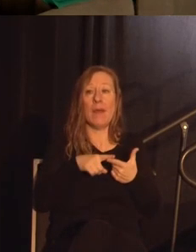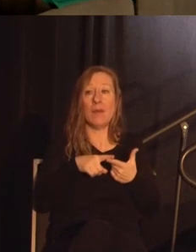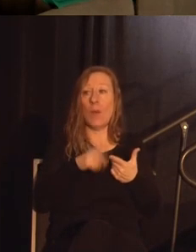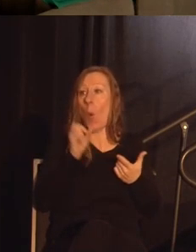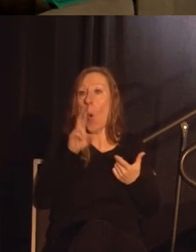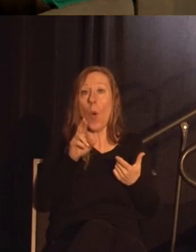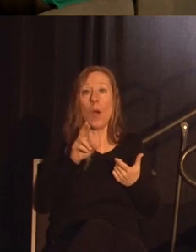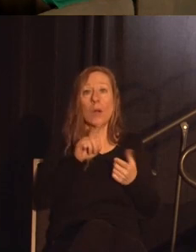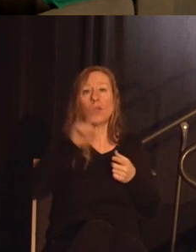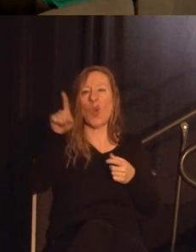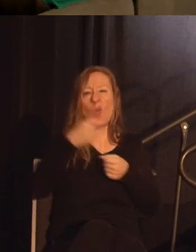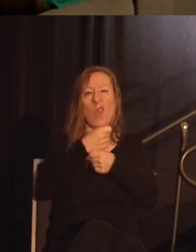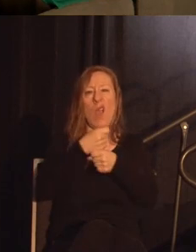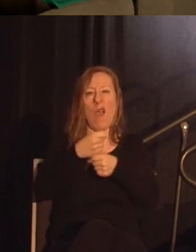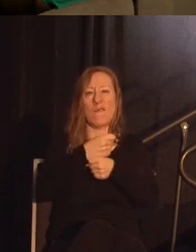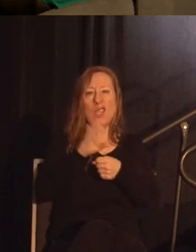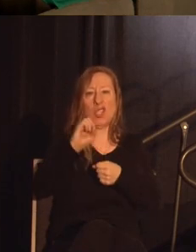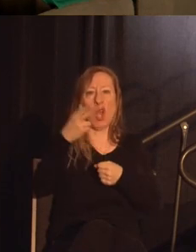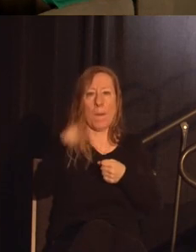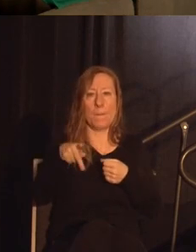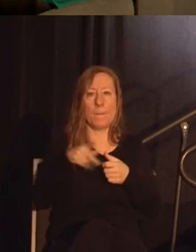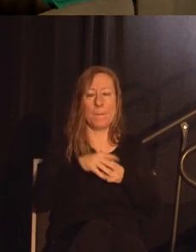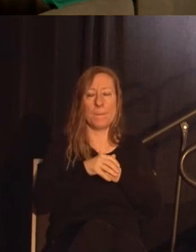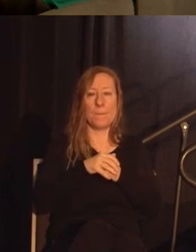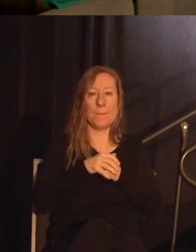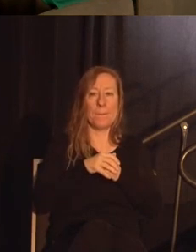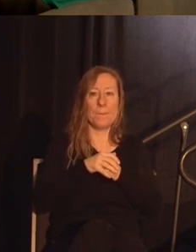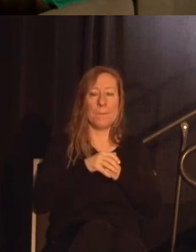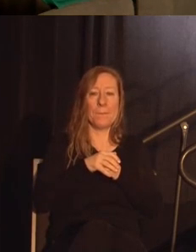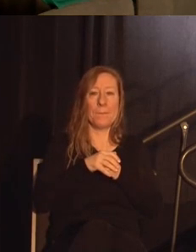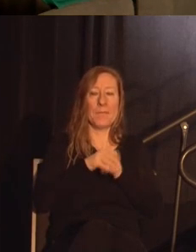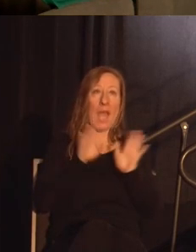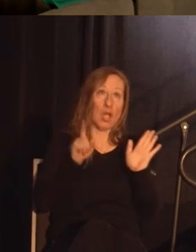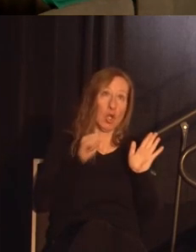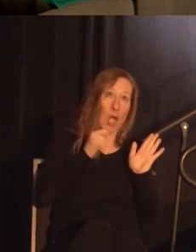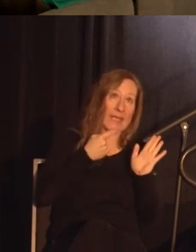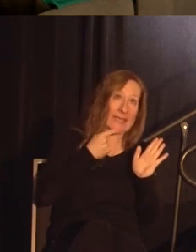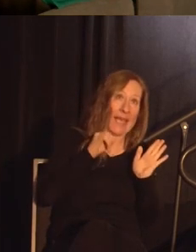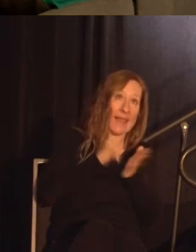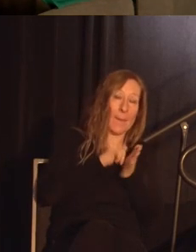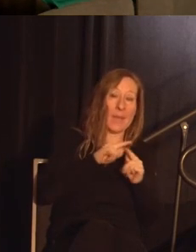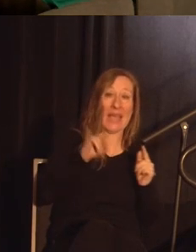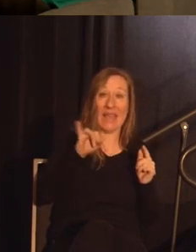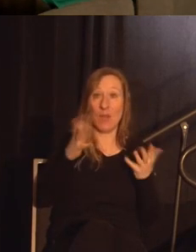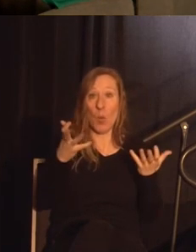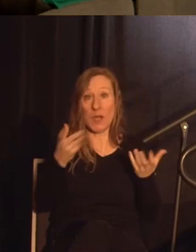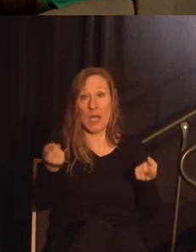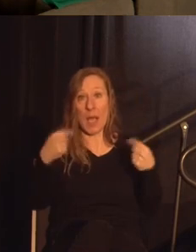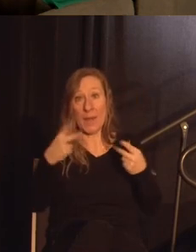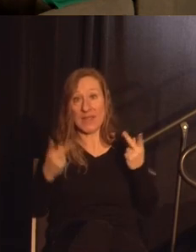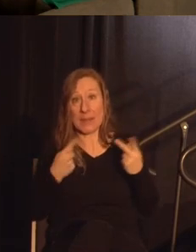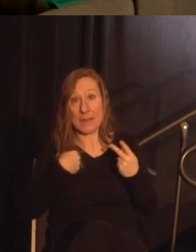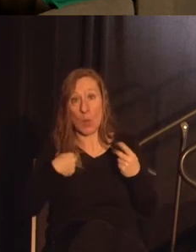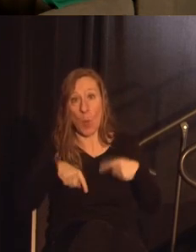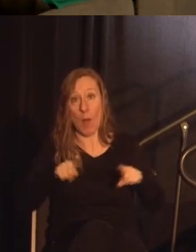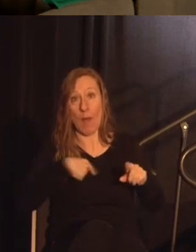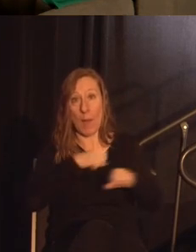or I would go to the coffee shop. I mean, if you want, I shouldn't say this, but if you do want to come visit me while I'm working, I